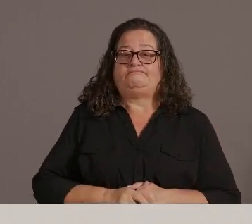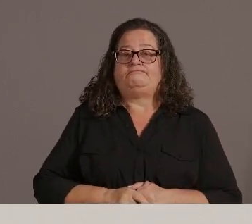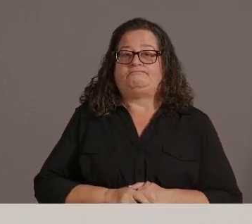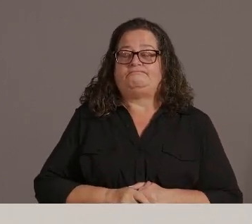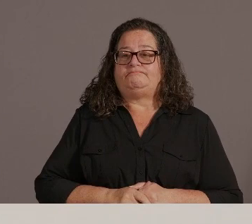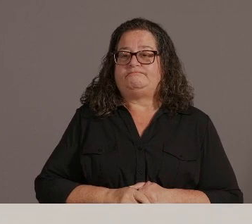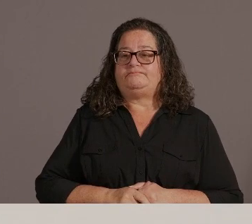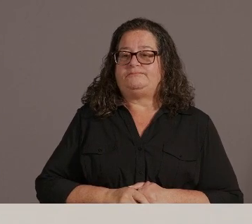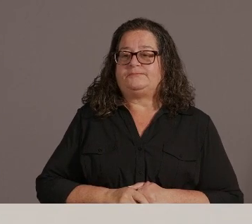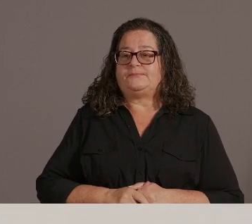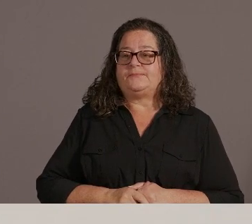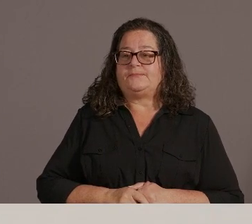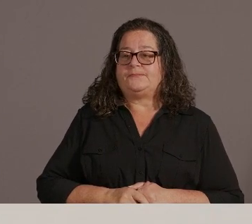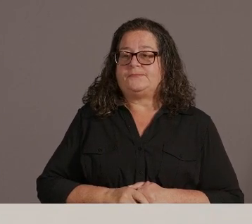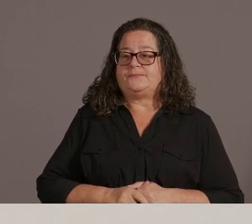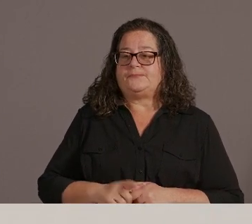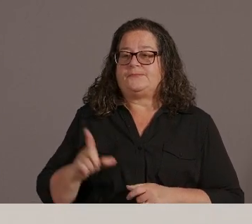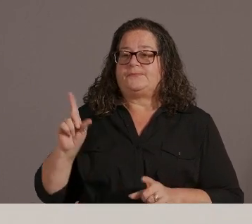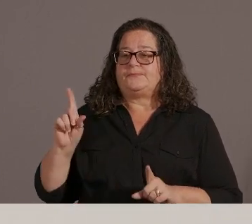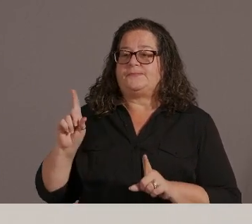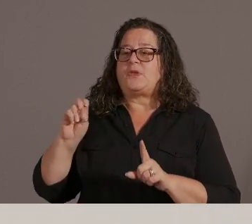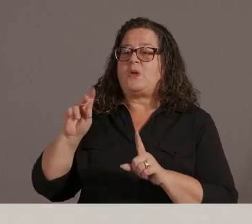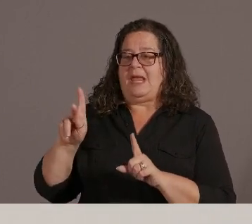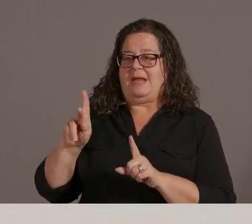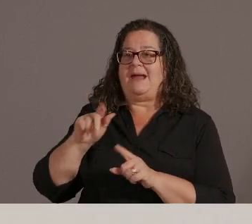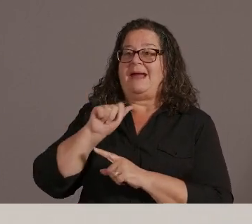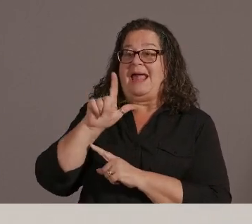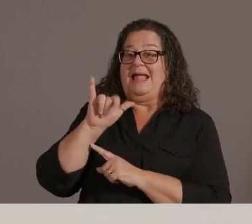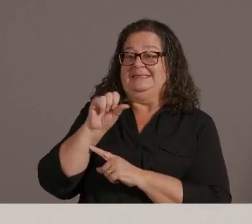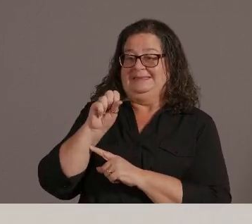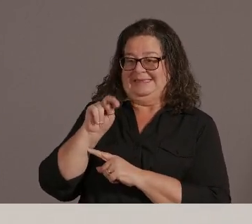Okay, Allison Steinbach.